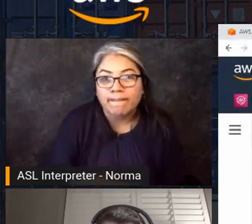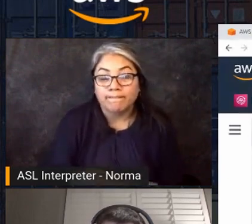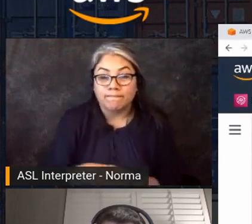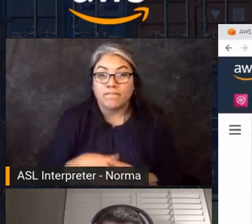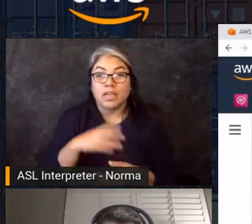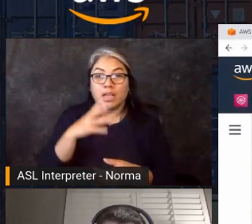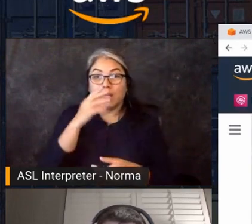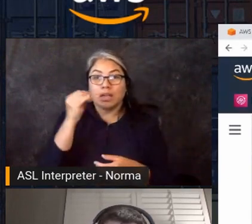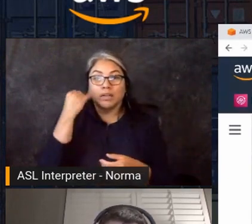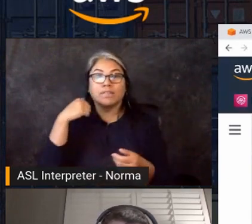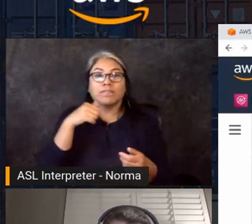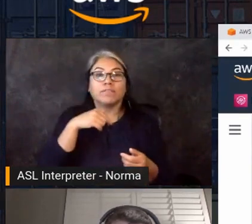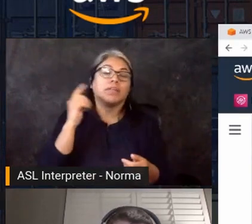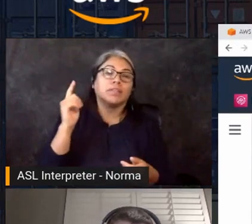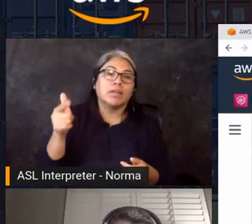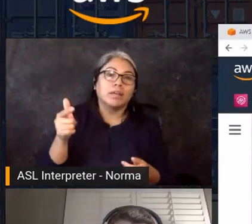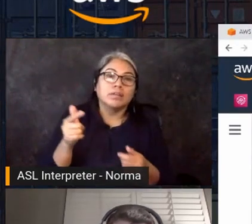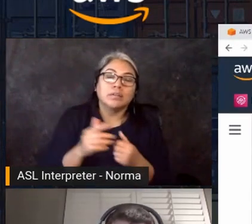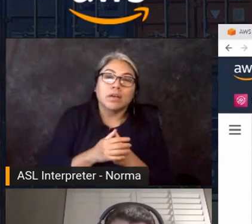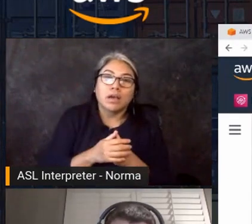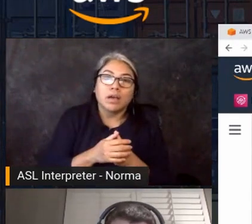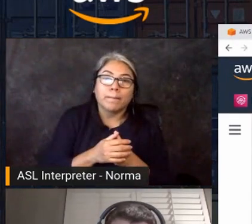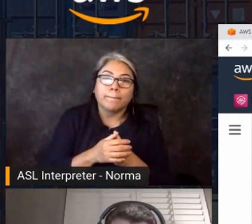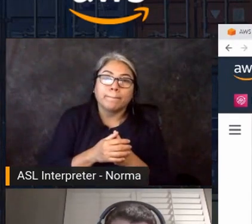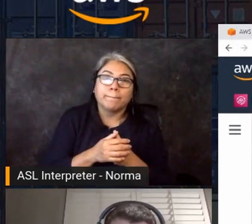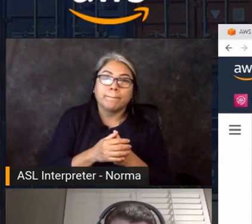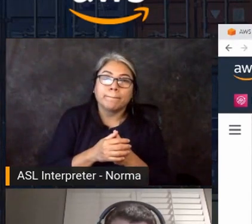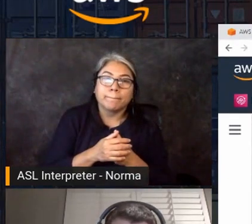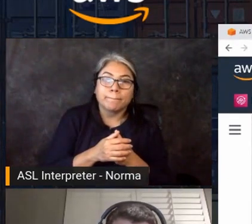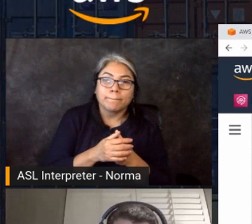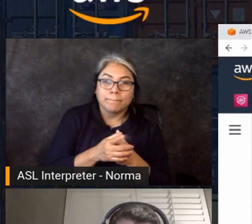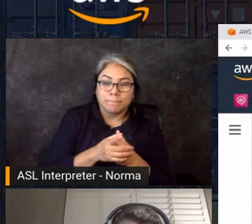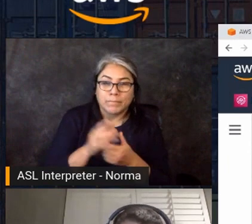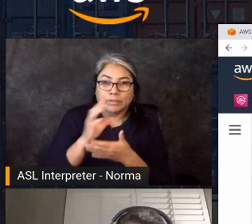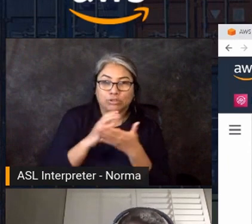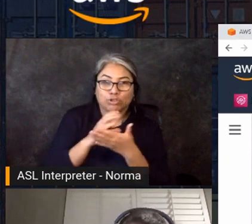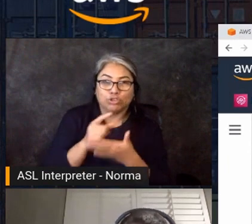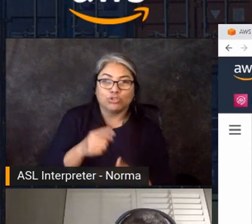we were to then search, let's say, for CloudWatch.